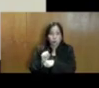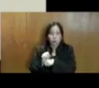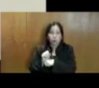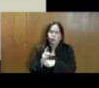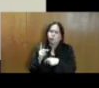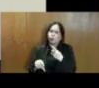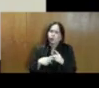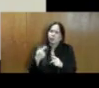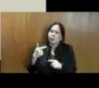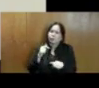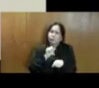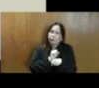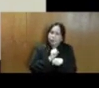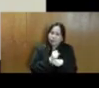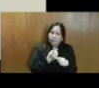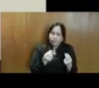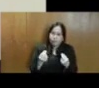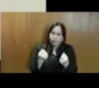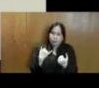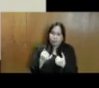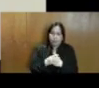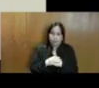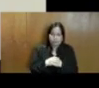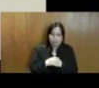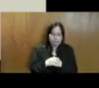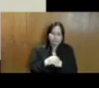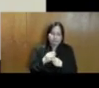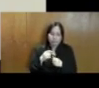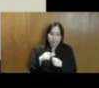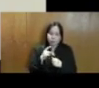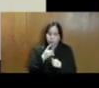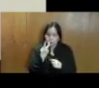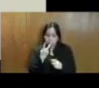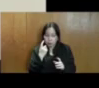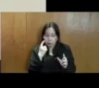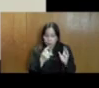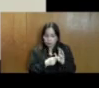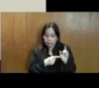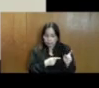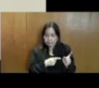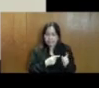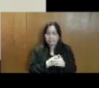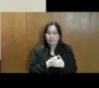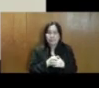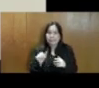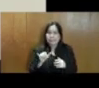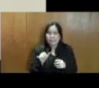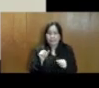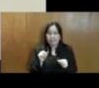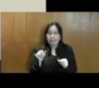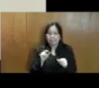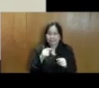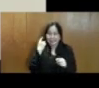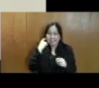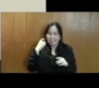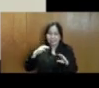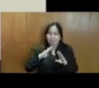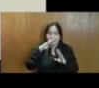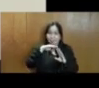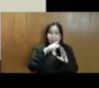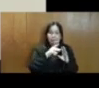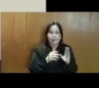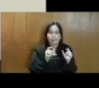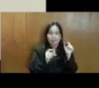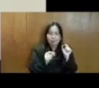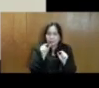are they going into? And the big thing to notice here, right, so again, this is the same graph, but now we've just broken it down into these four different